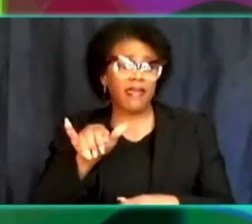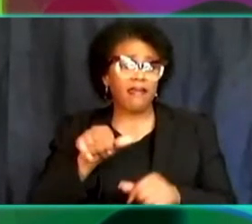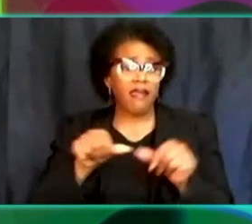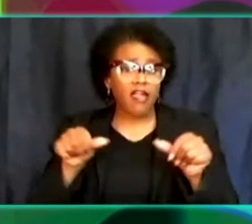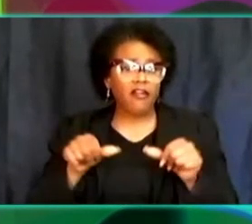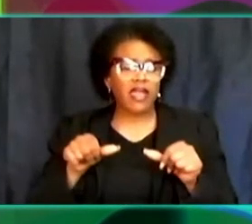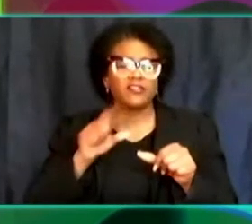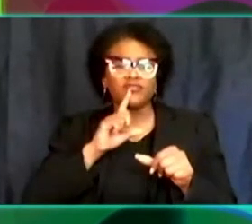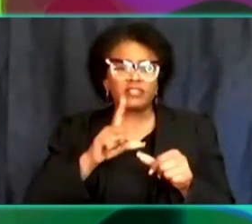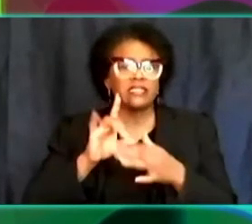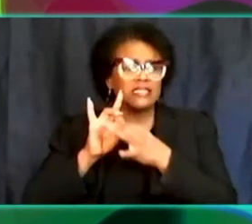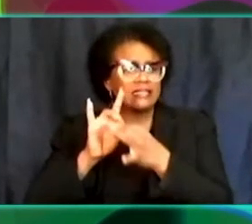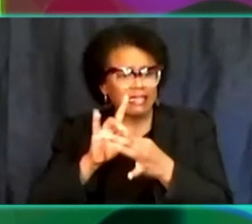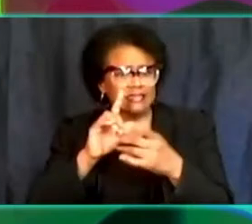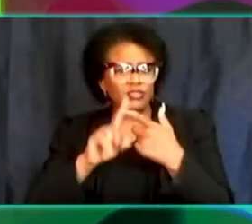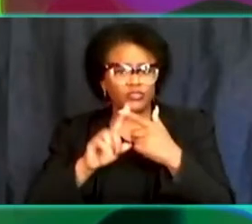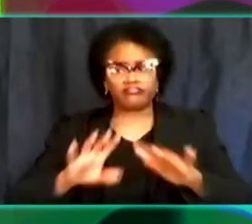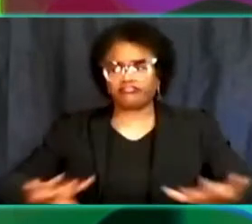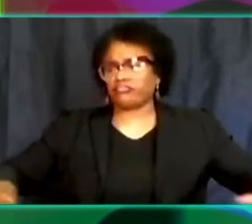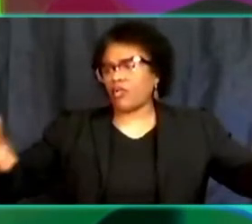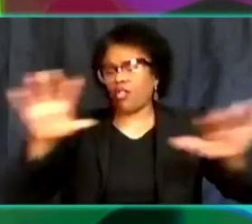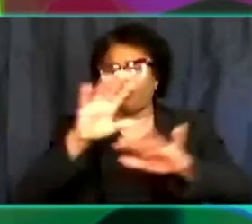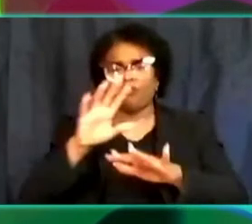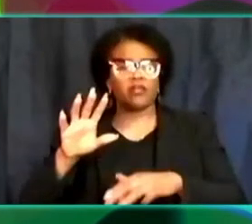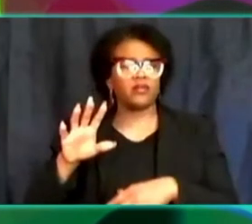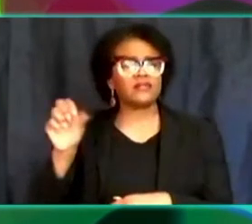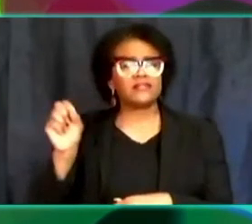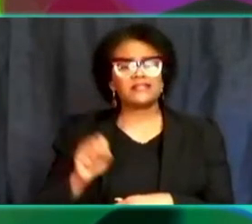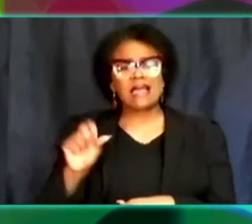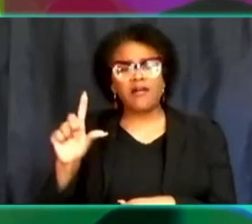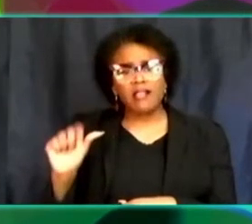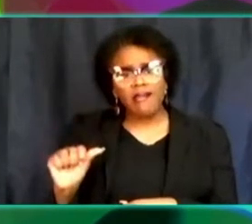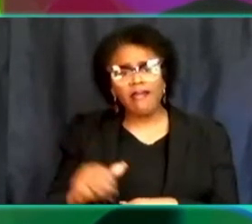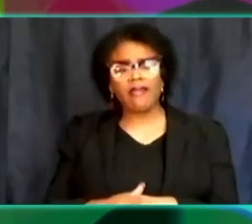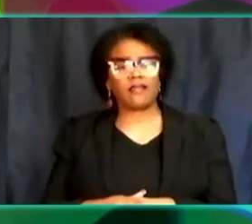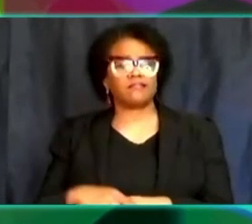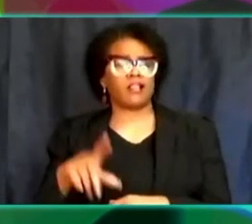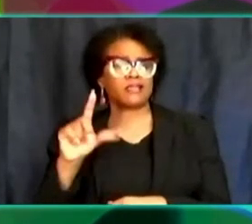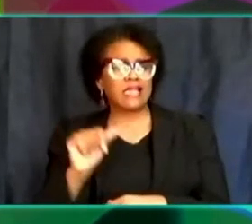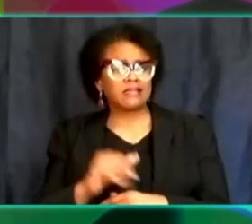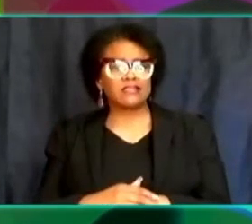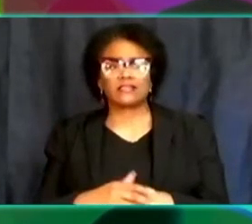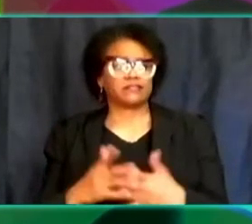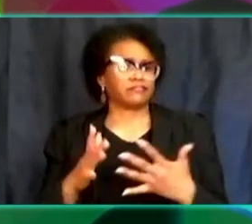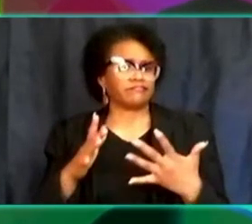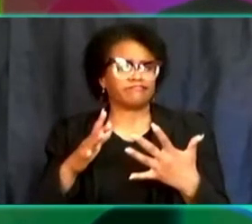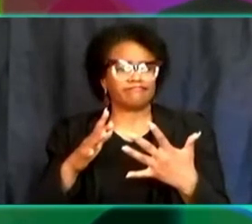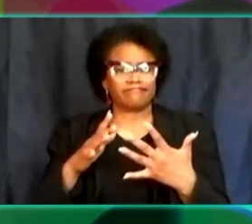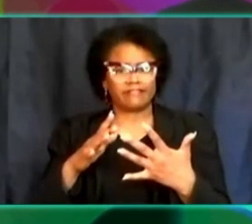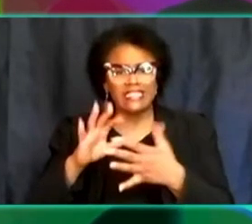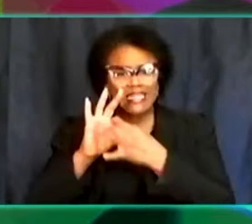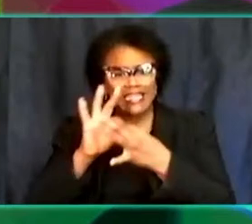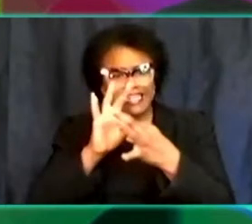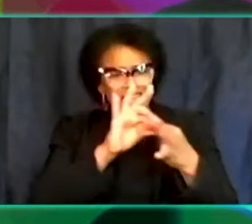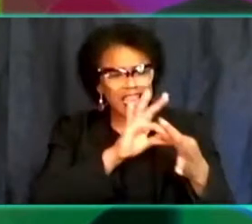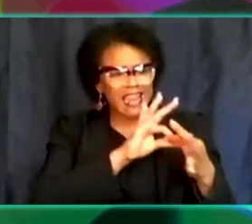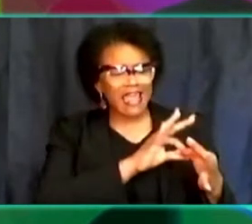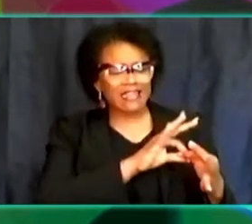you know, and in South LA. We're also in Los Angeles now. But just to stay connected to all